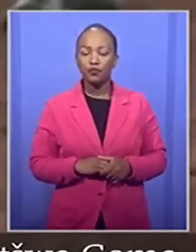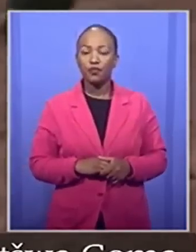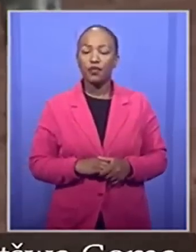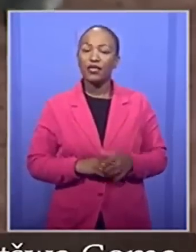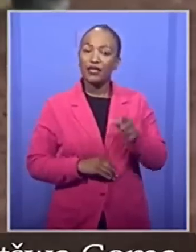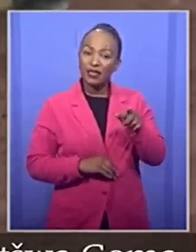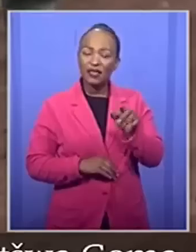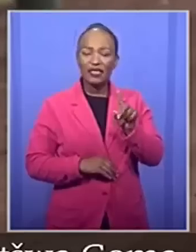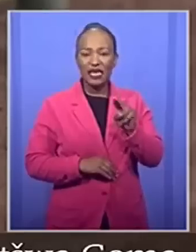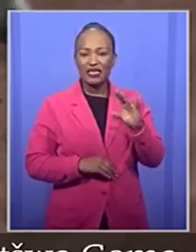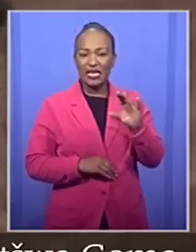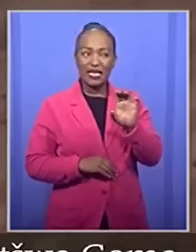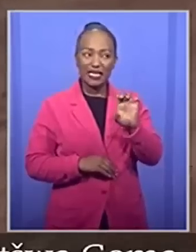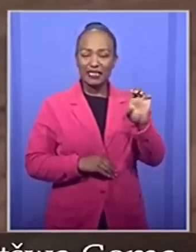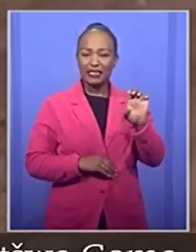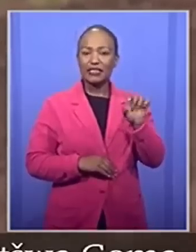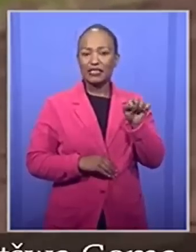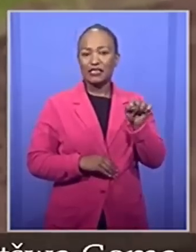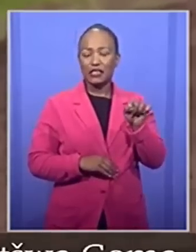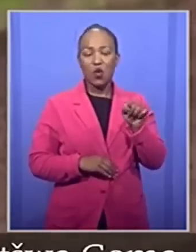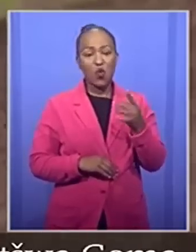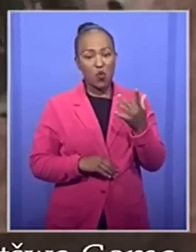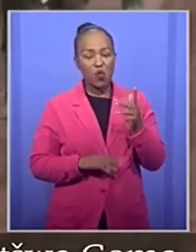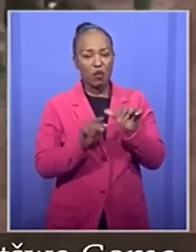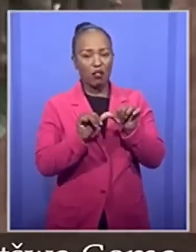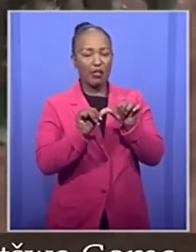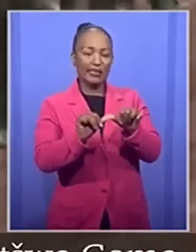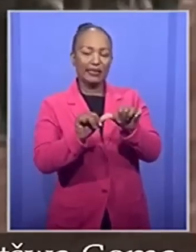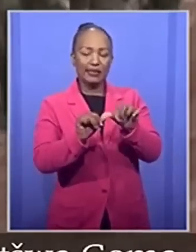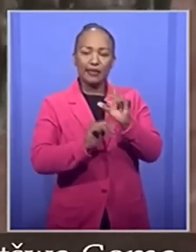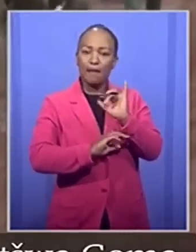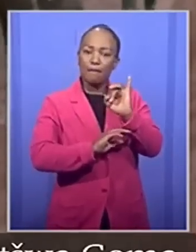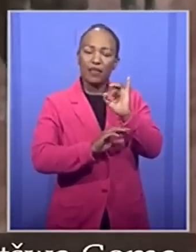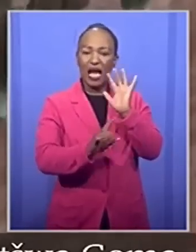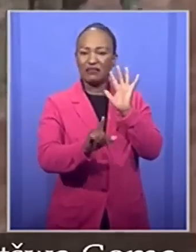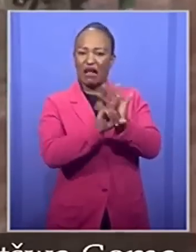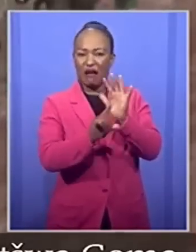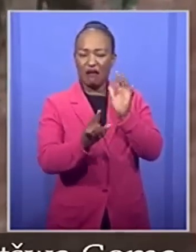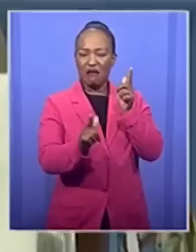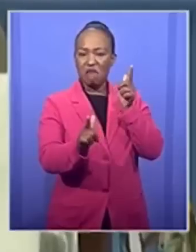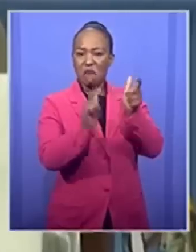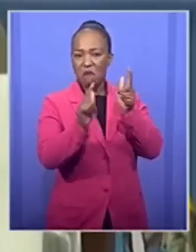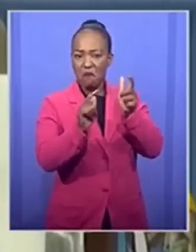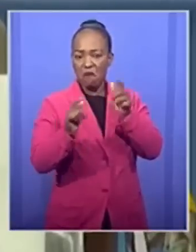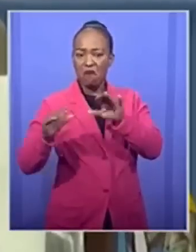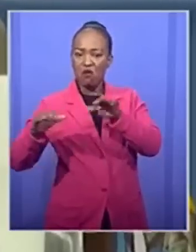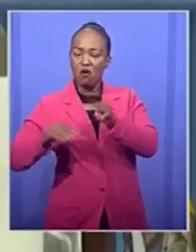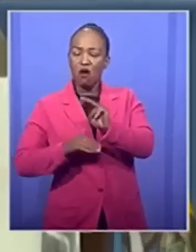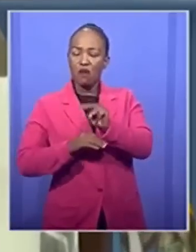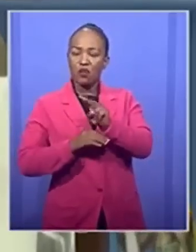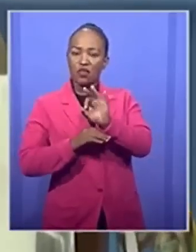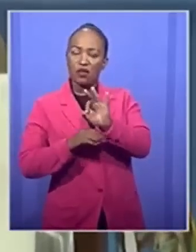of DRC remains volatile, characterized by attacks by M23 and the capture of